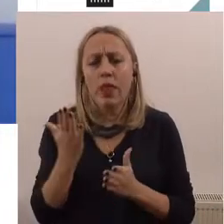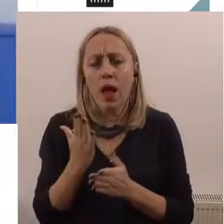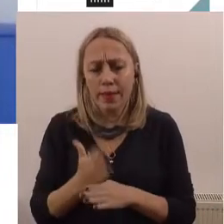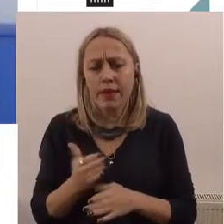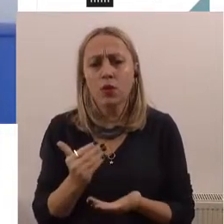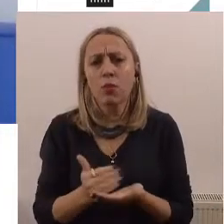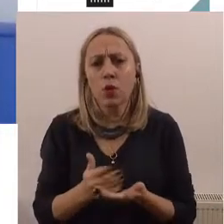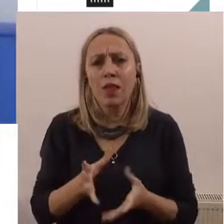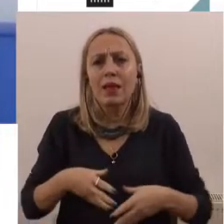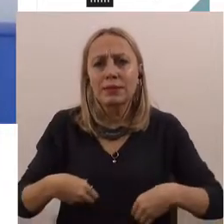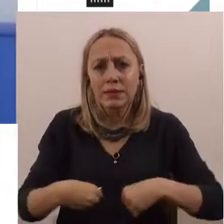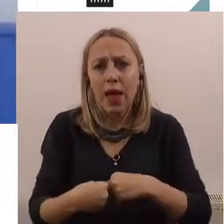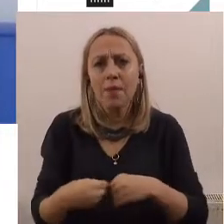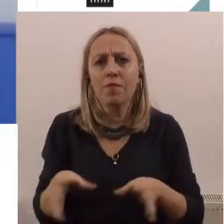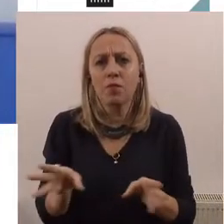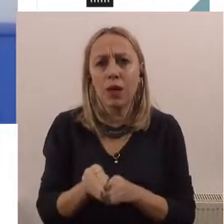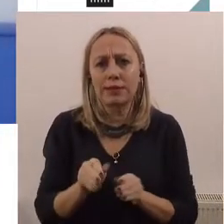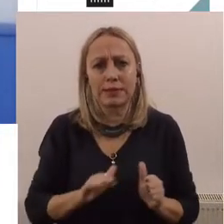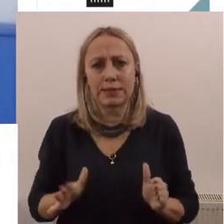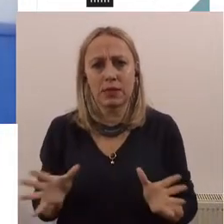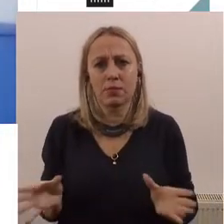children.